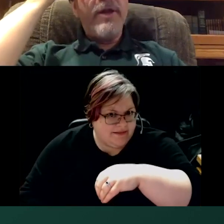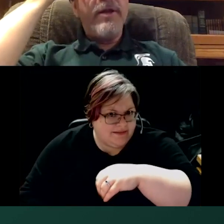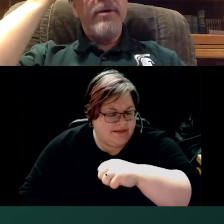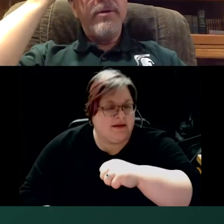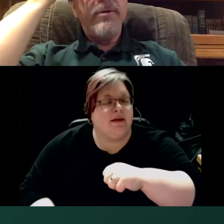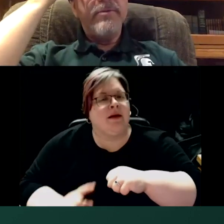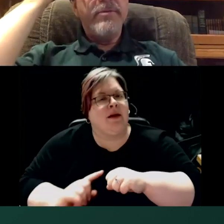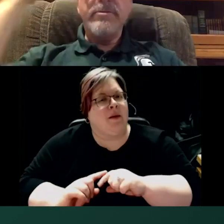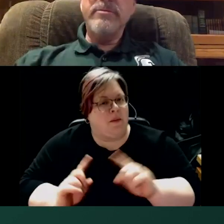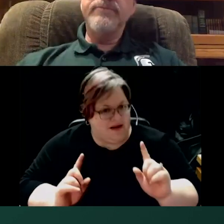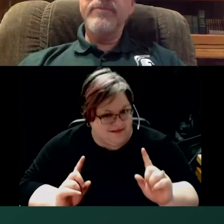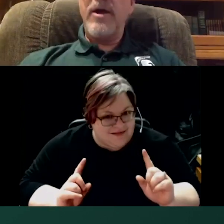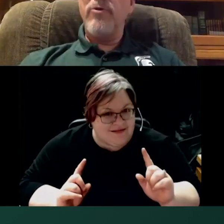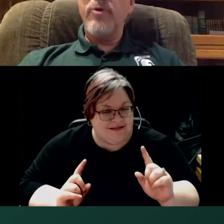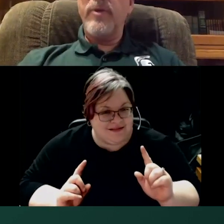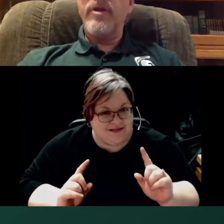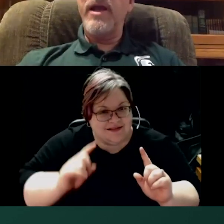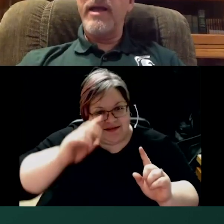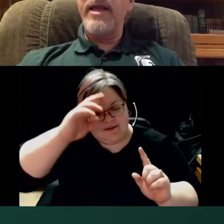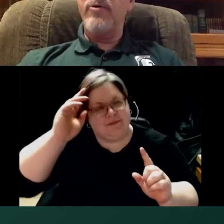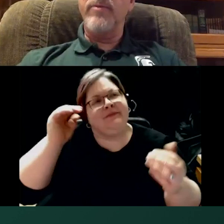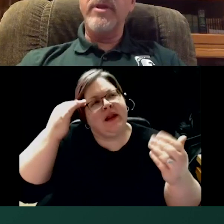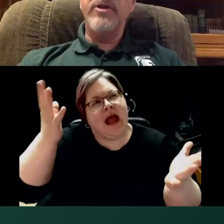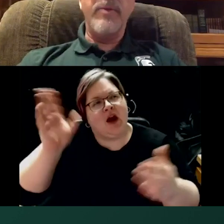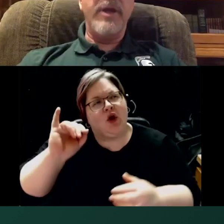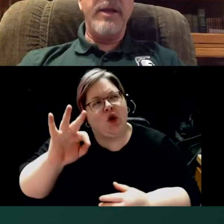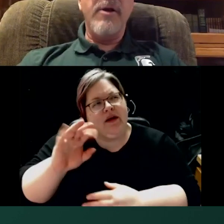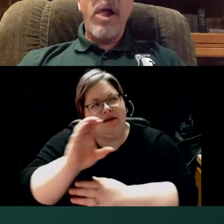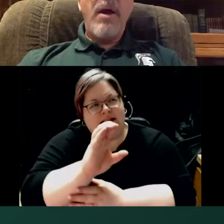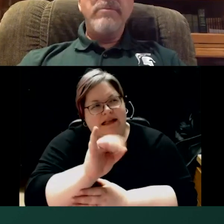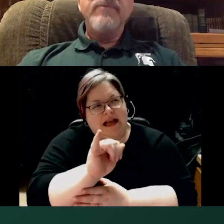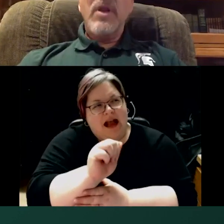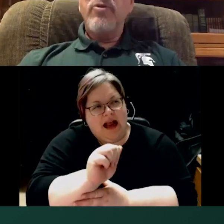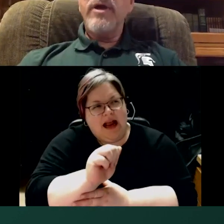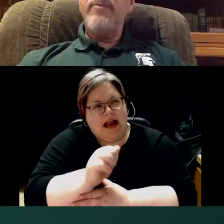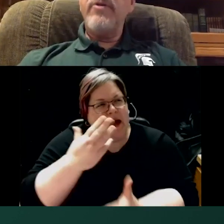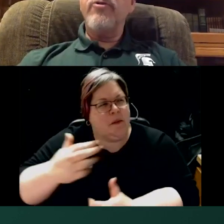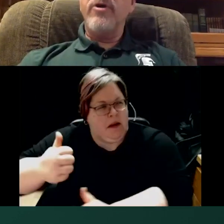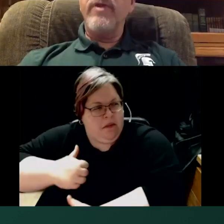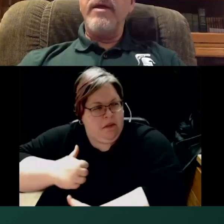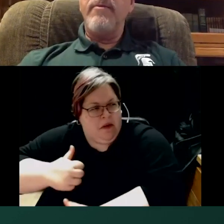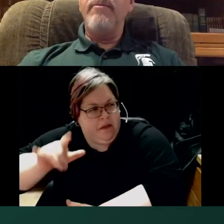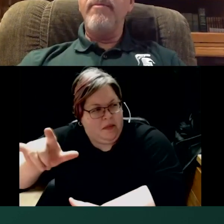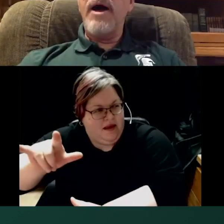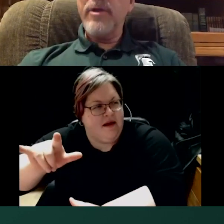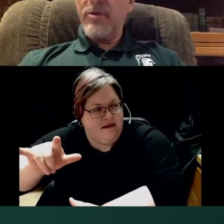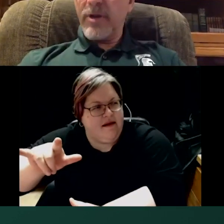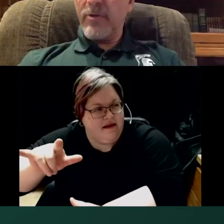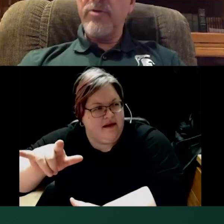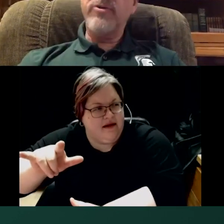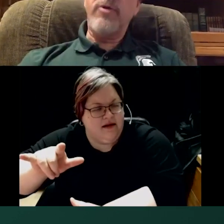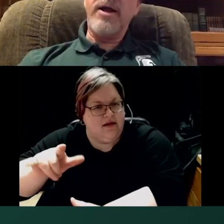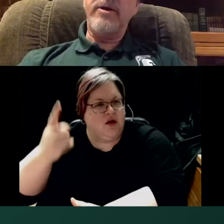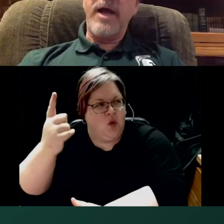but I don't know if it was the CIA or a military plane, took a picture of a